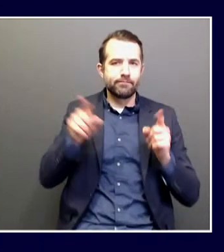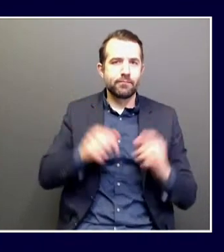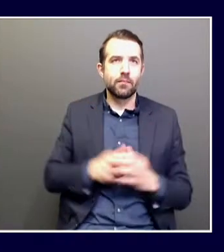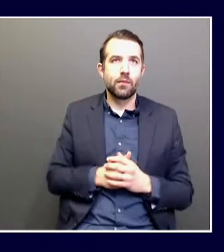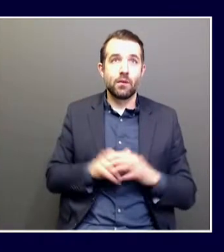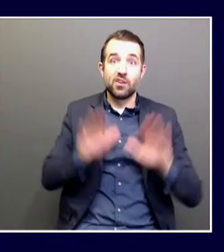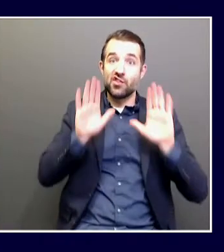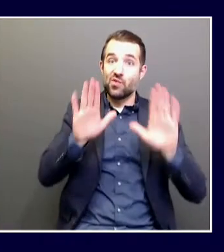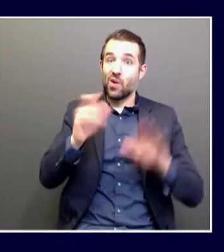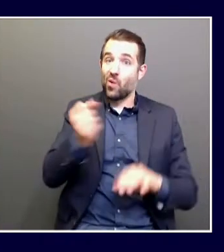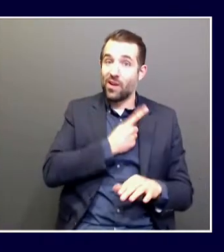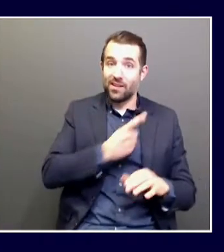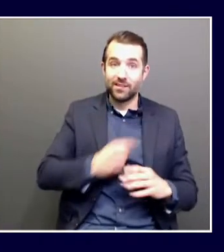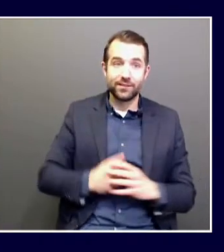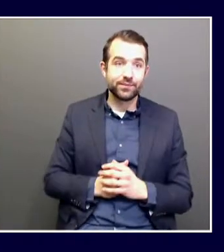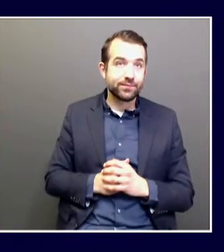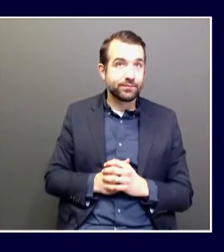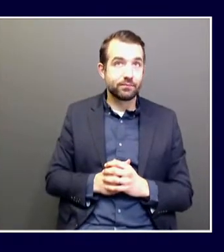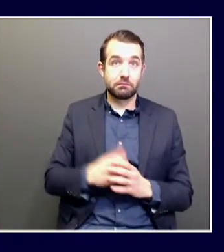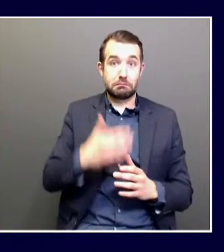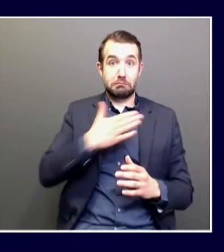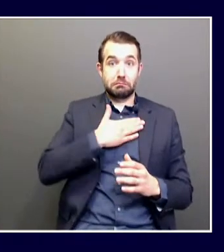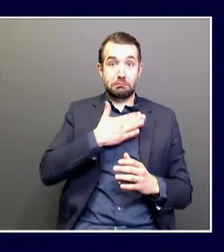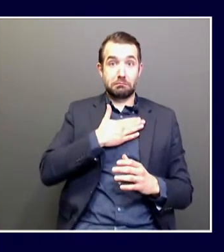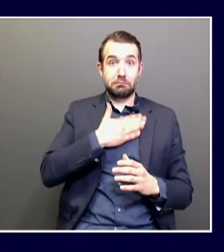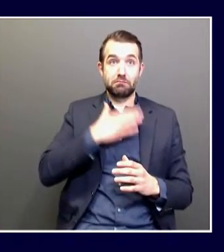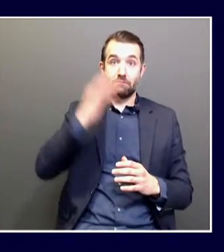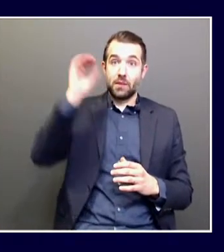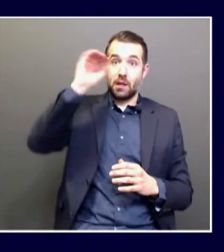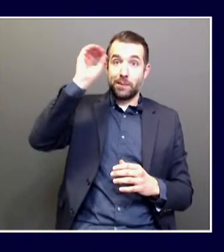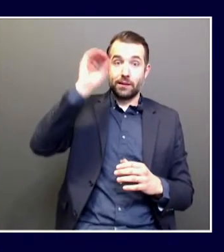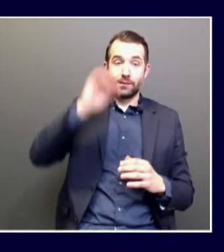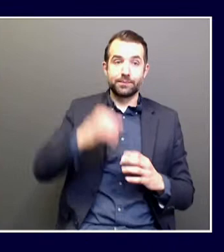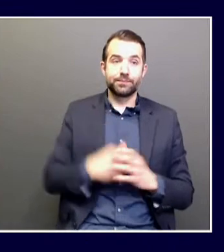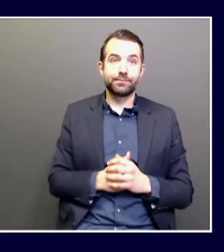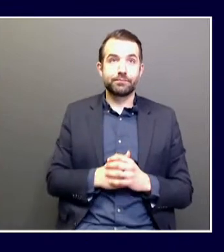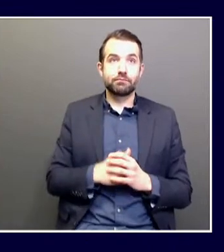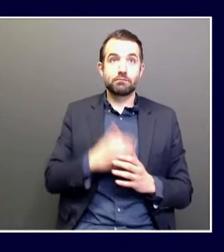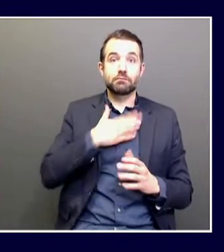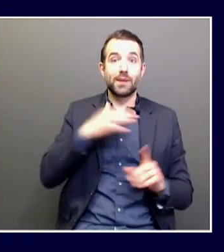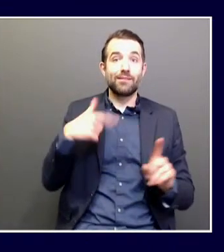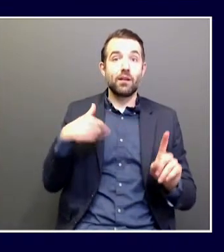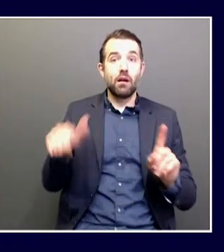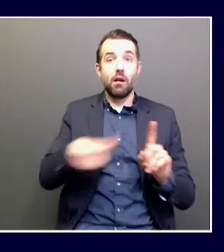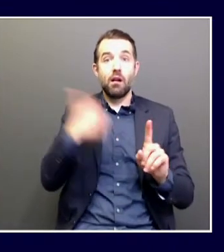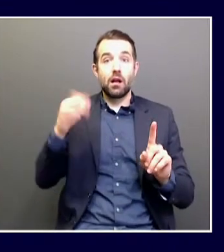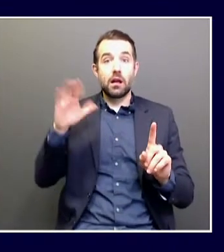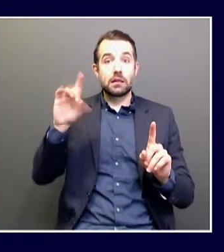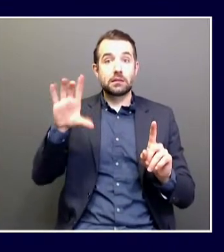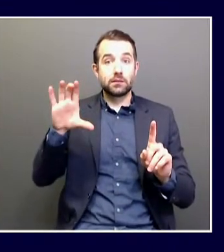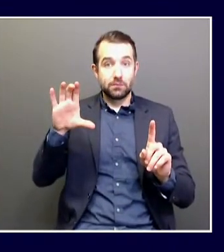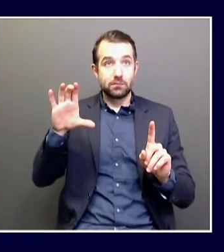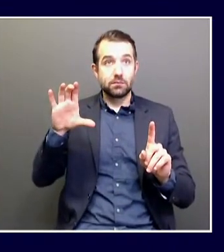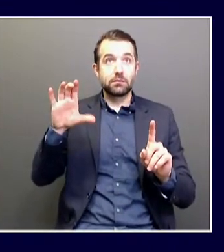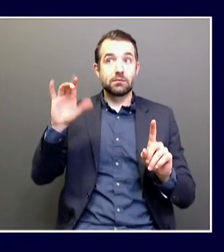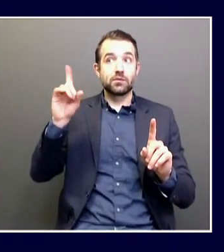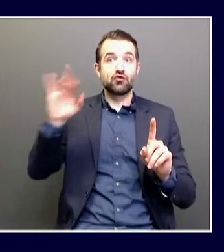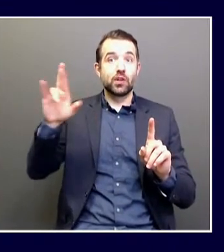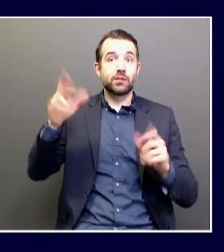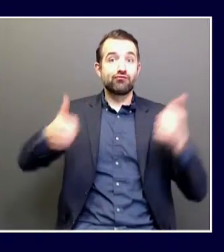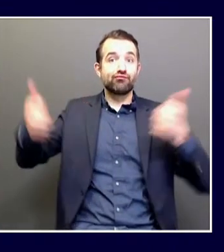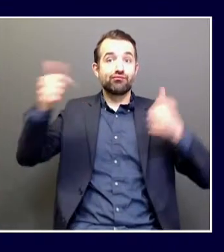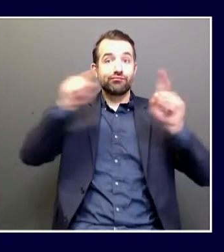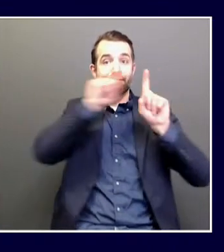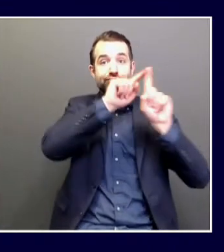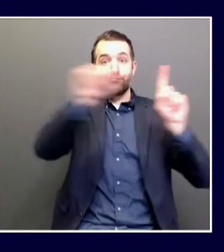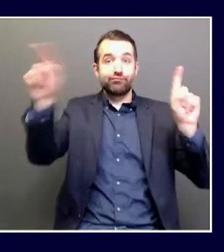And I will speak for myself as well as for counterparts of mine in other states across the country with whom I have had the chance to